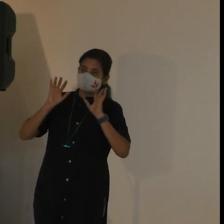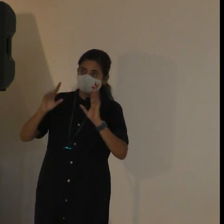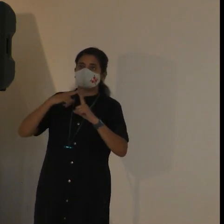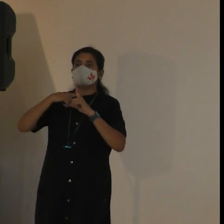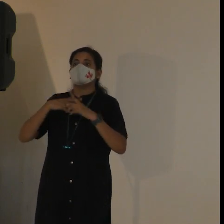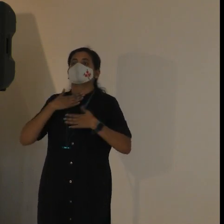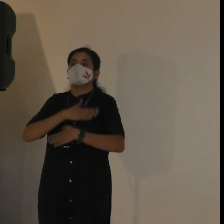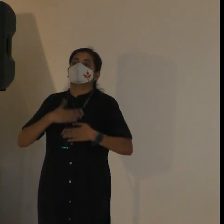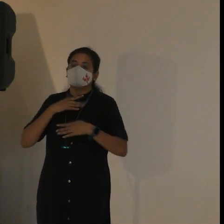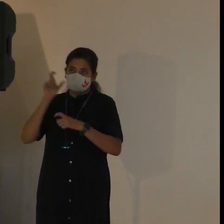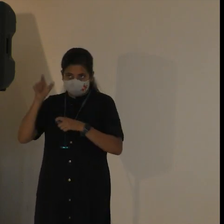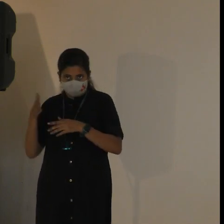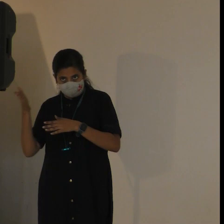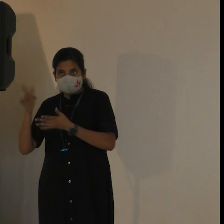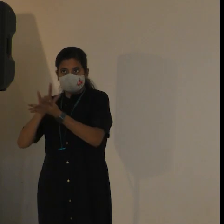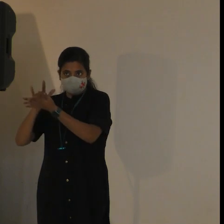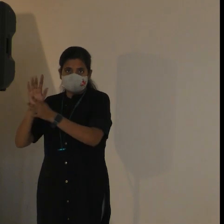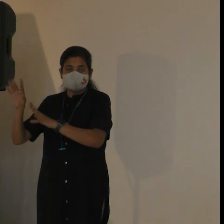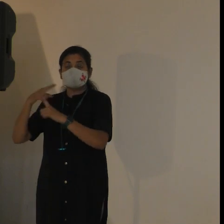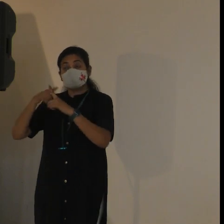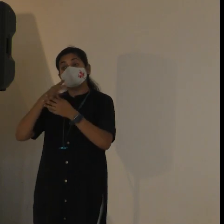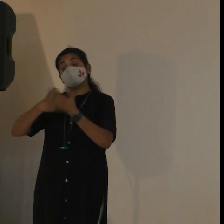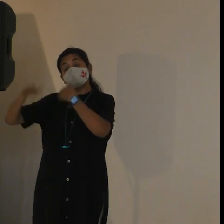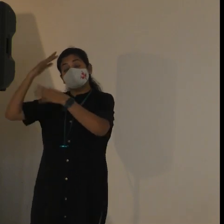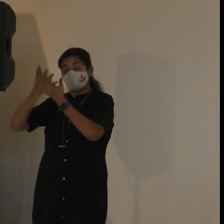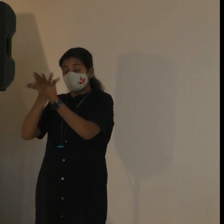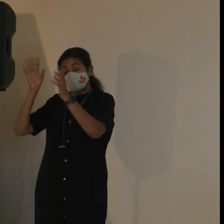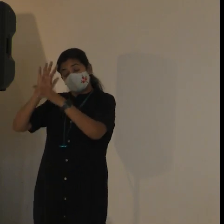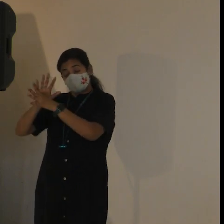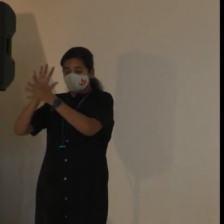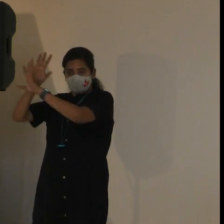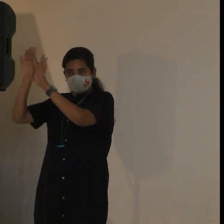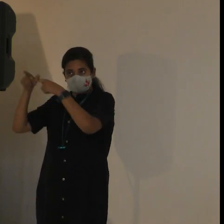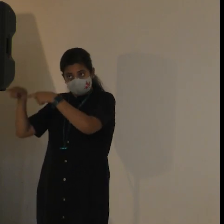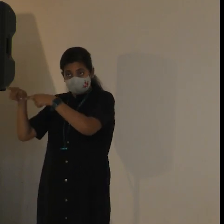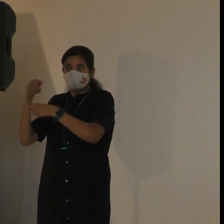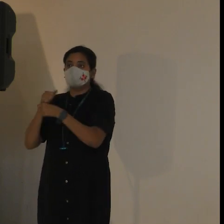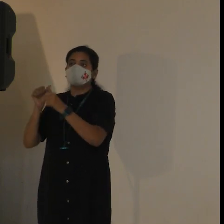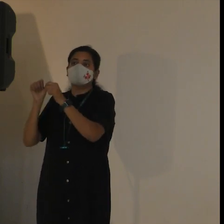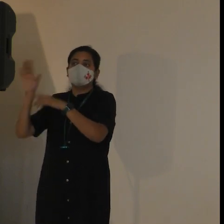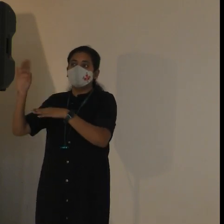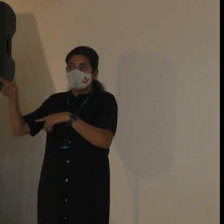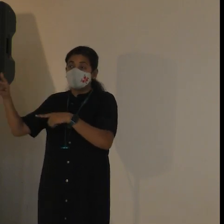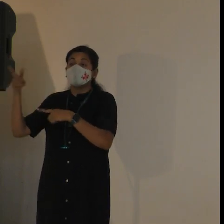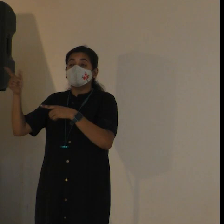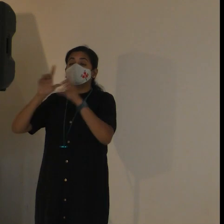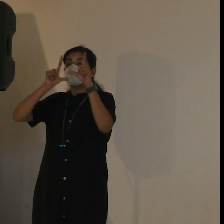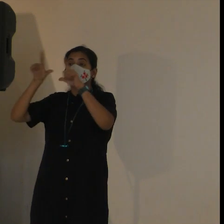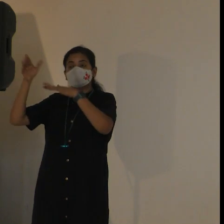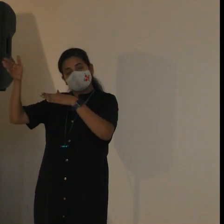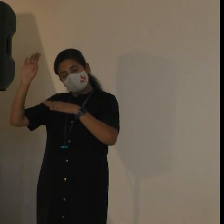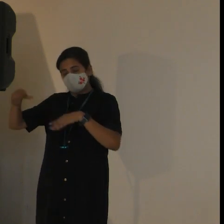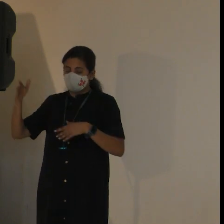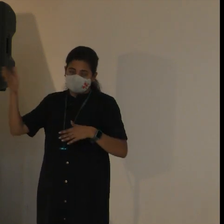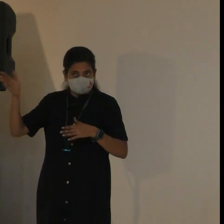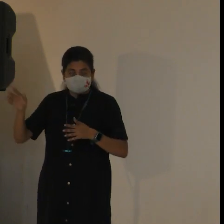relaxation/entertainment segment, and not necessarily a heritage segment. So when people think of traveling to Goa, a museum may not be high on their list of